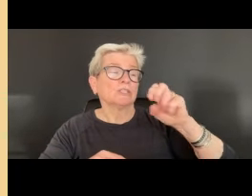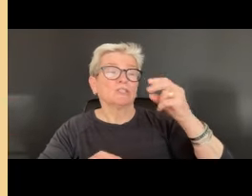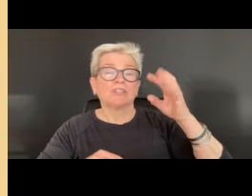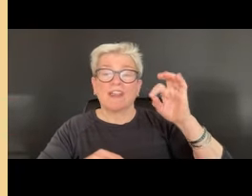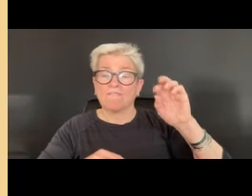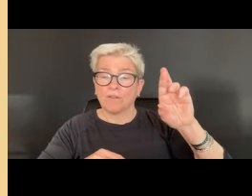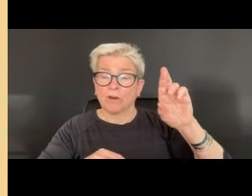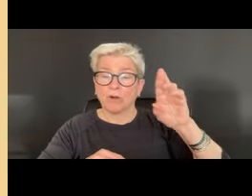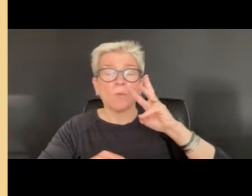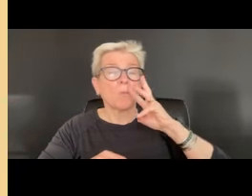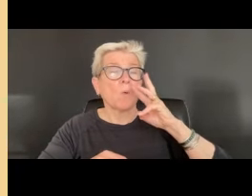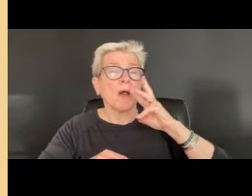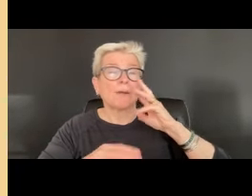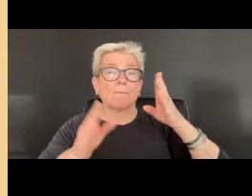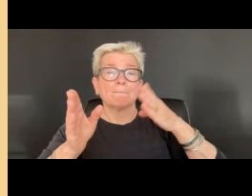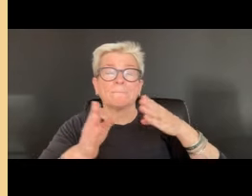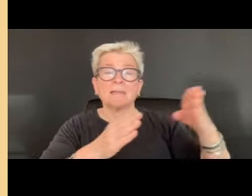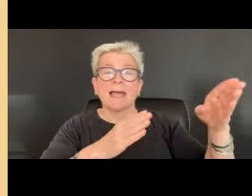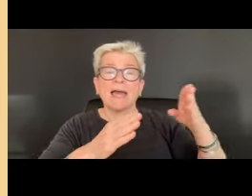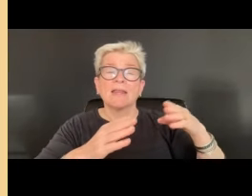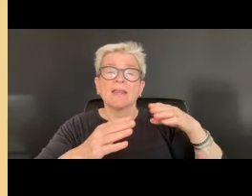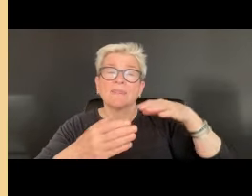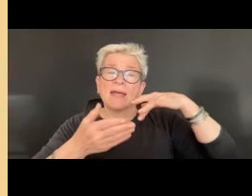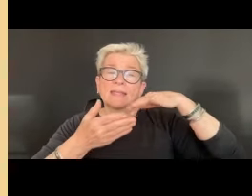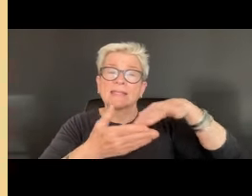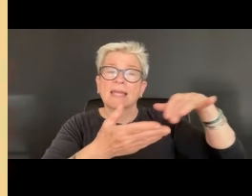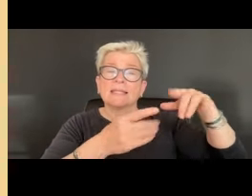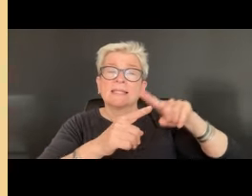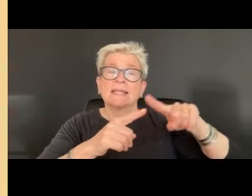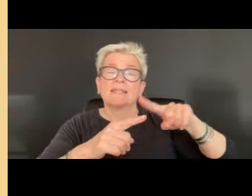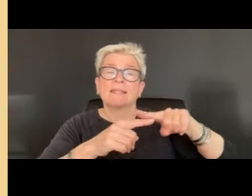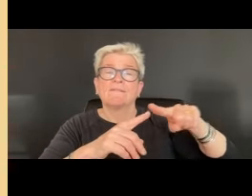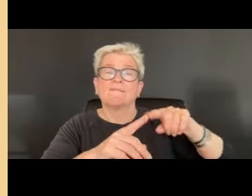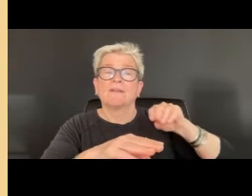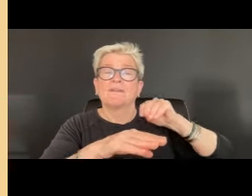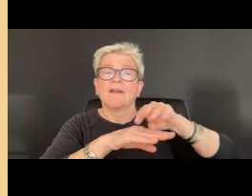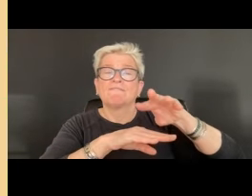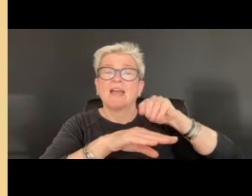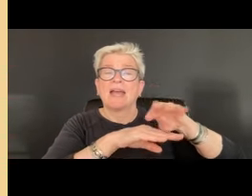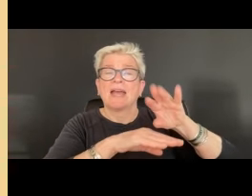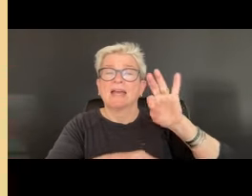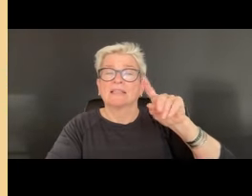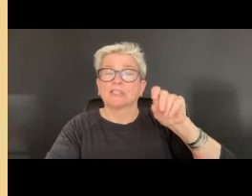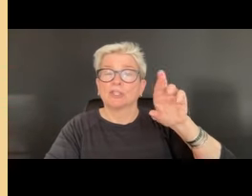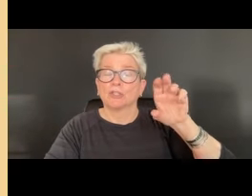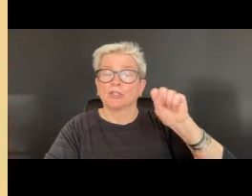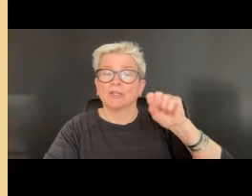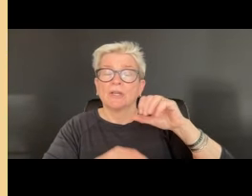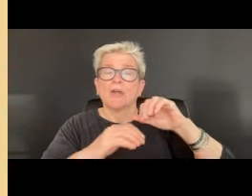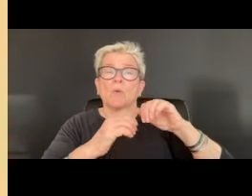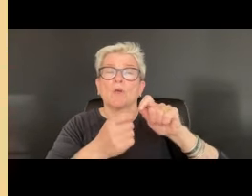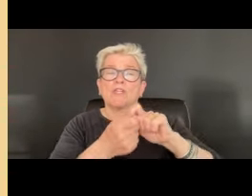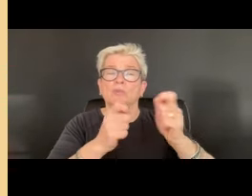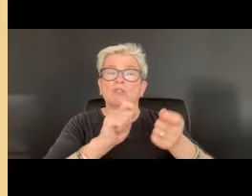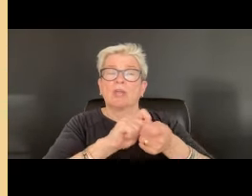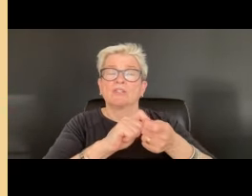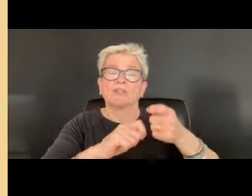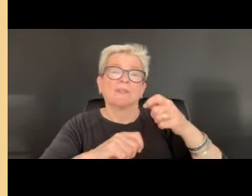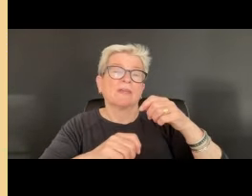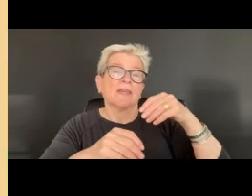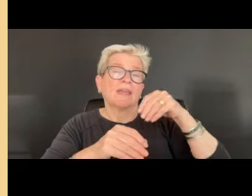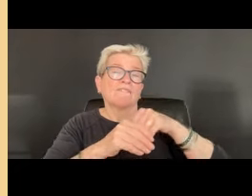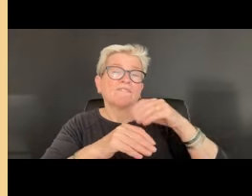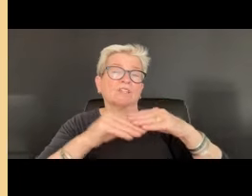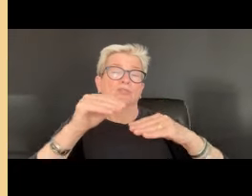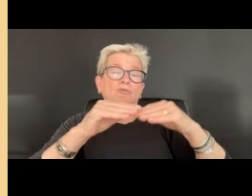wide range of factors that will require changes to infrastructure, which include both growth